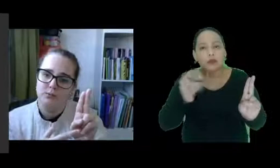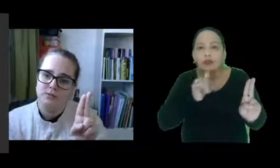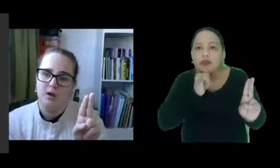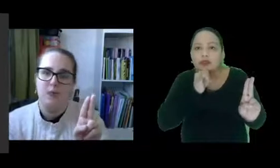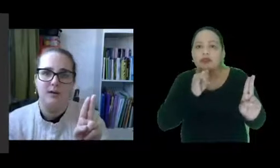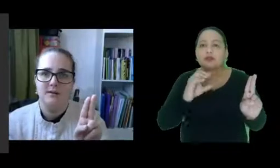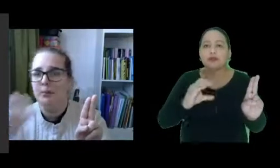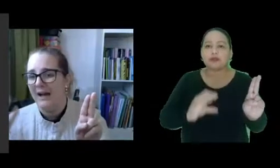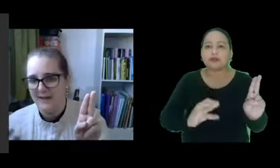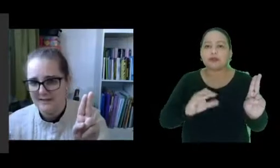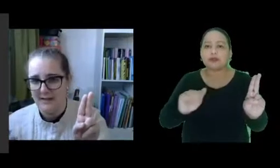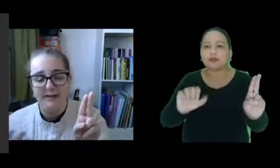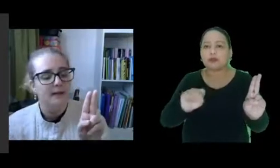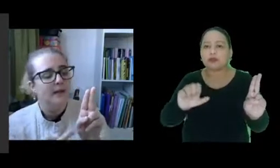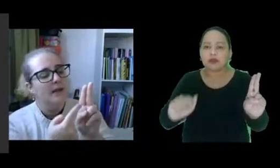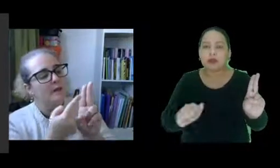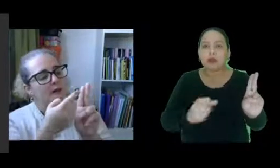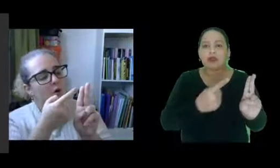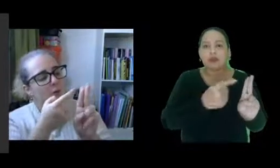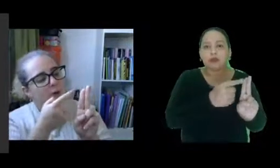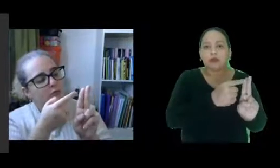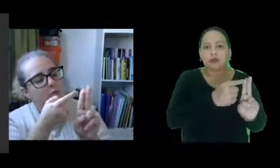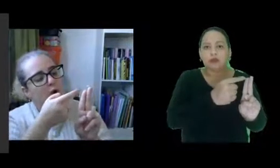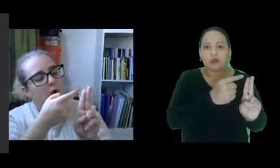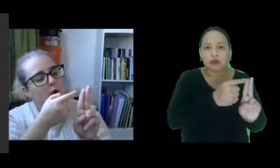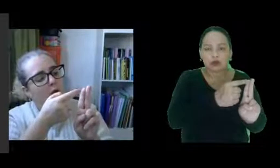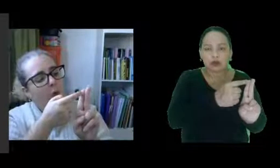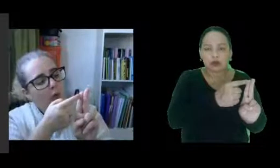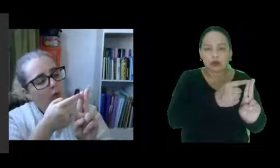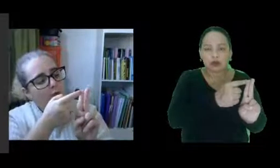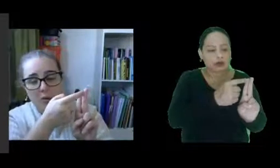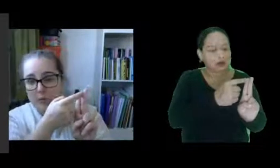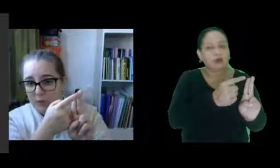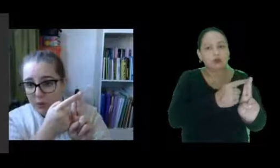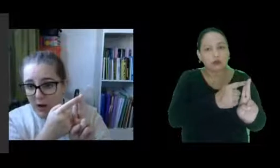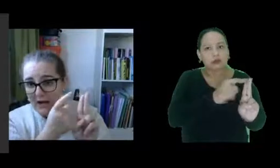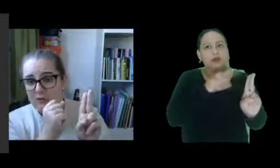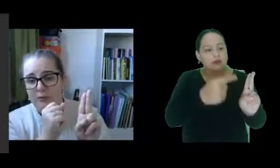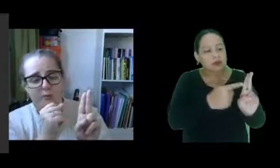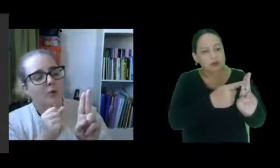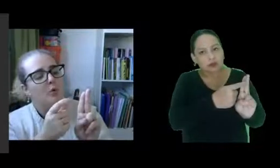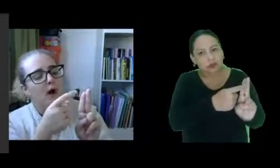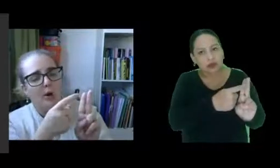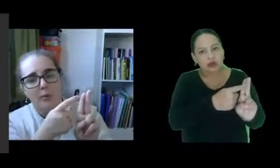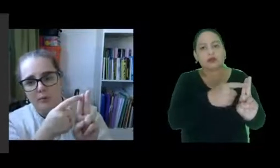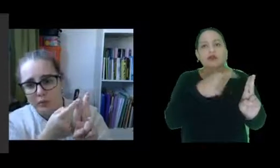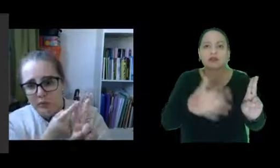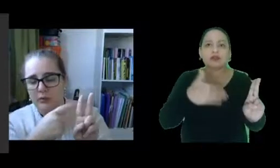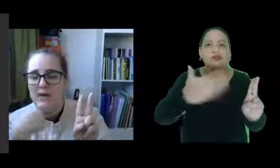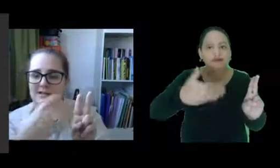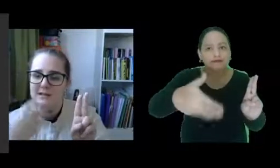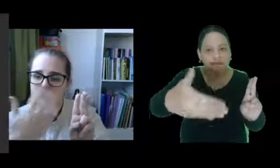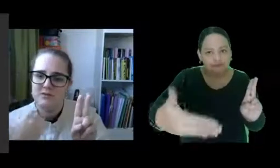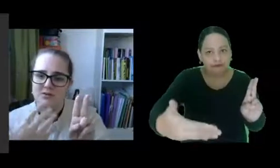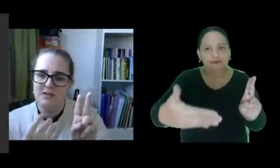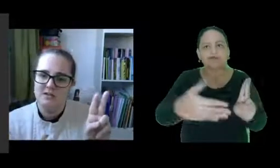organizing the dots. For example, for the letter C, I would do point 1 and point 4. The letter A is